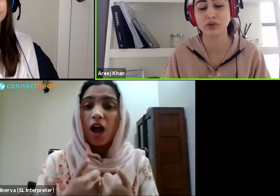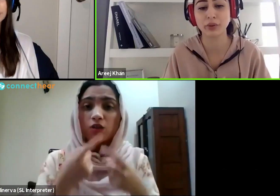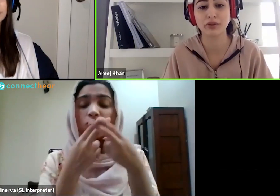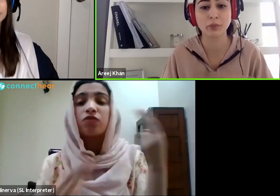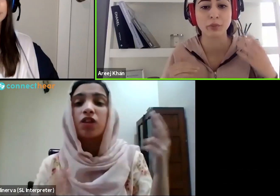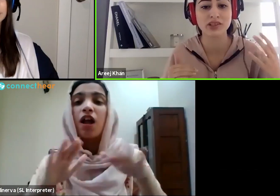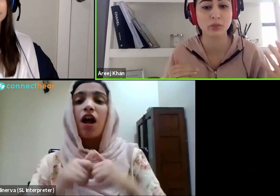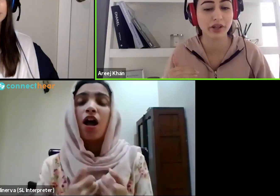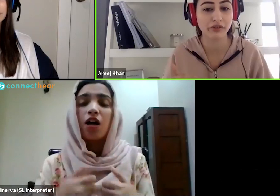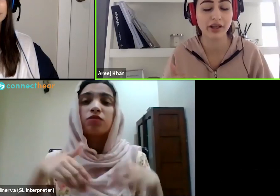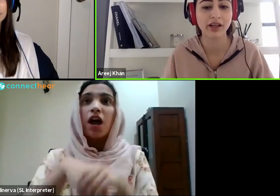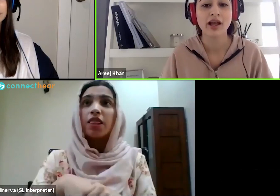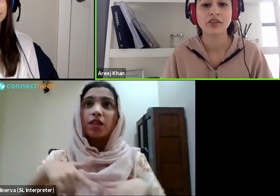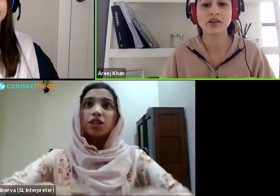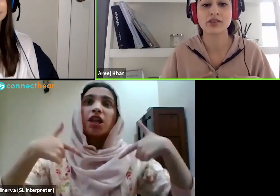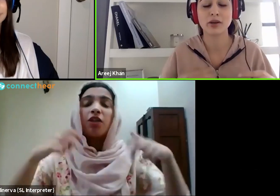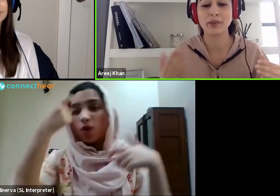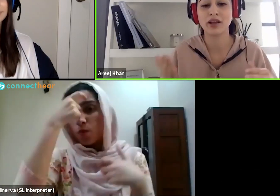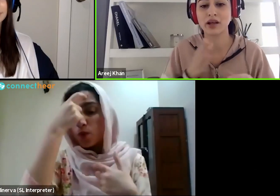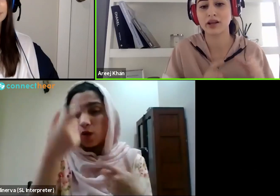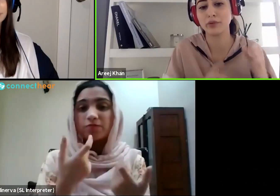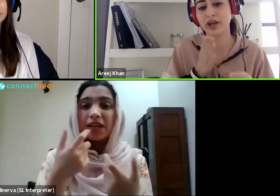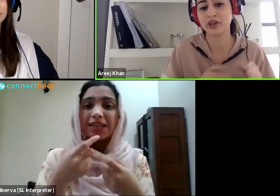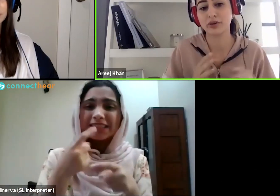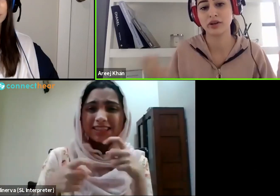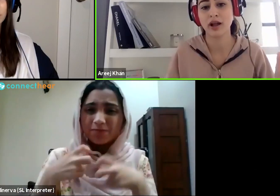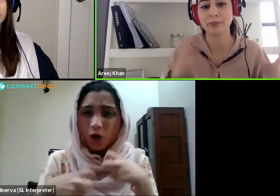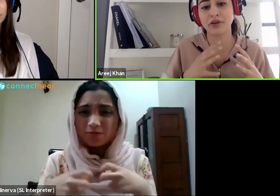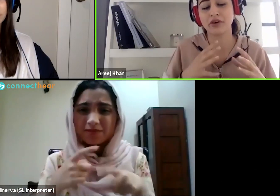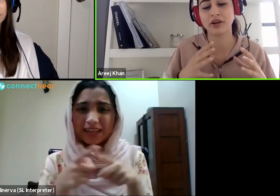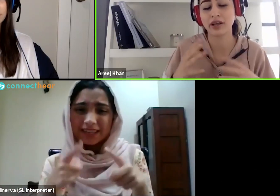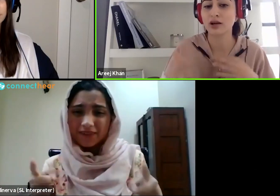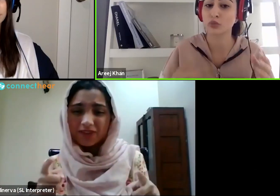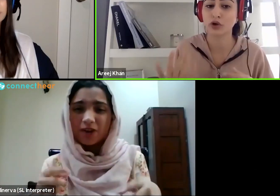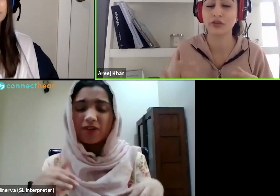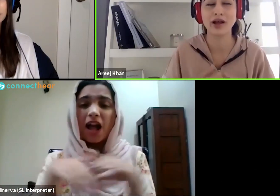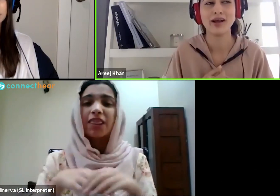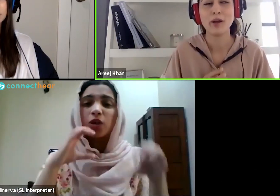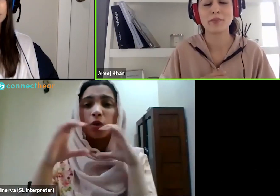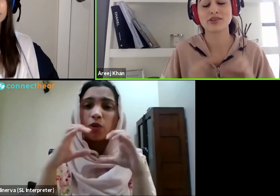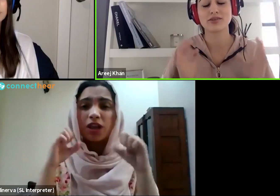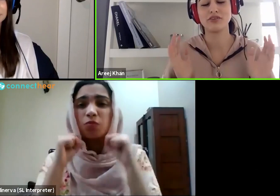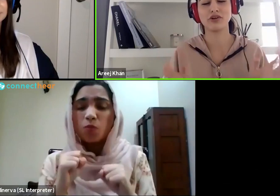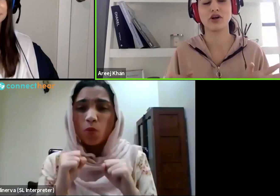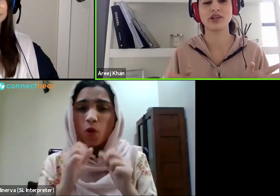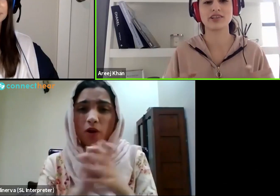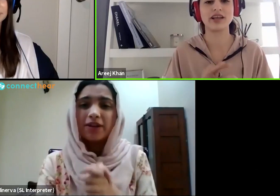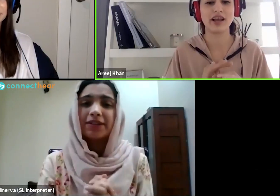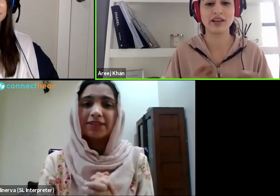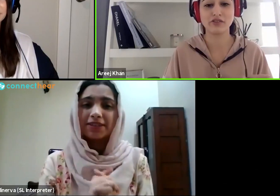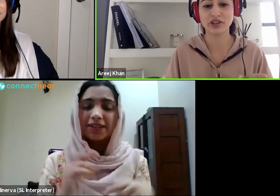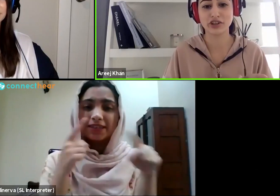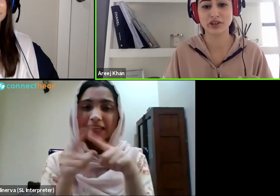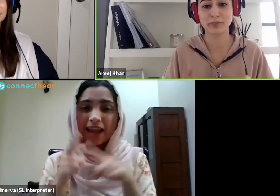exactly what you're going through, but when it's someone hearing, there's a big like communication gap there, and like how to work on that. But in real